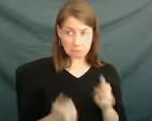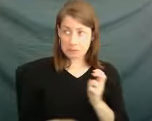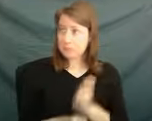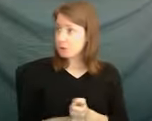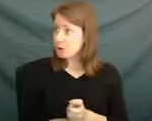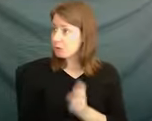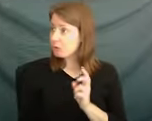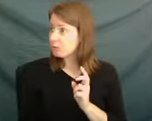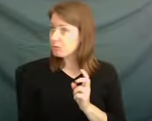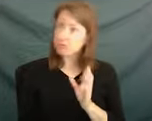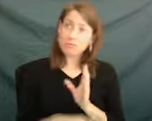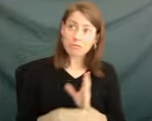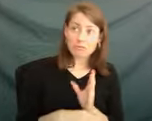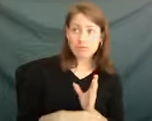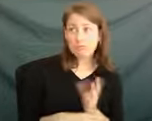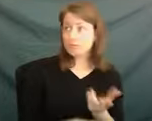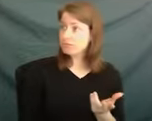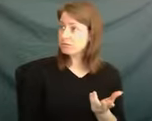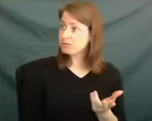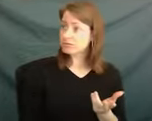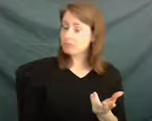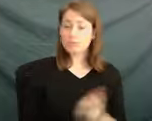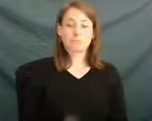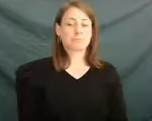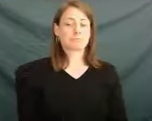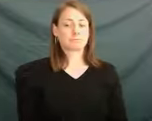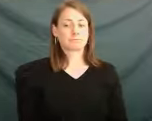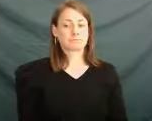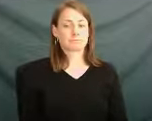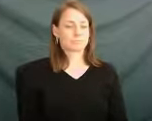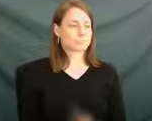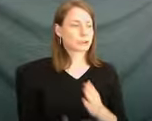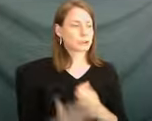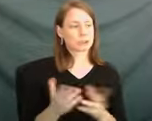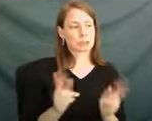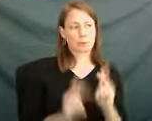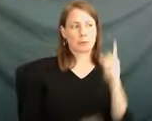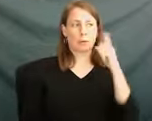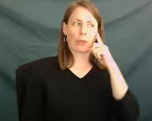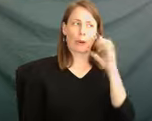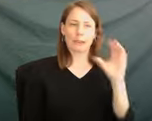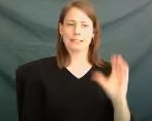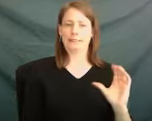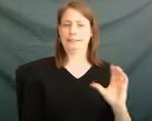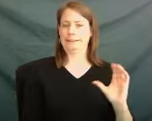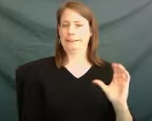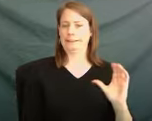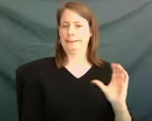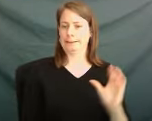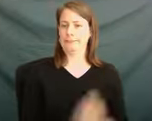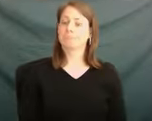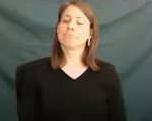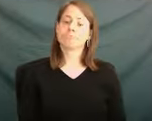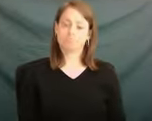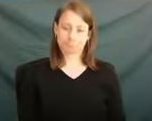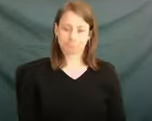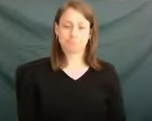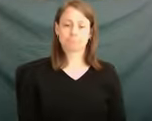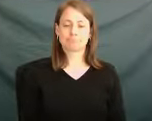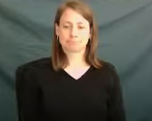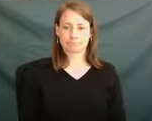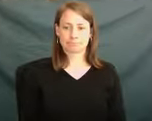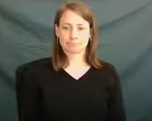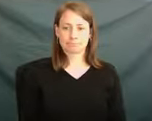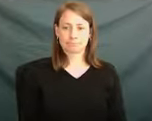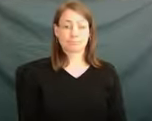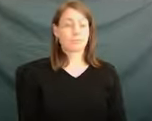So people are saying they think it's a C for that. Let me just have a look in my book. Now, I'm going to, when I give these questions out to you, I'll try and make He's come in late, hasn't he? He's